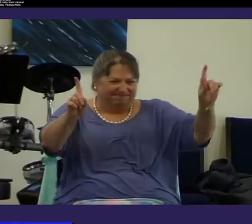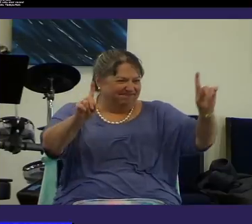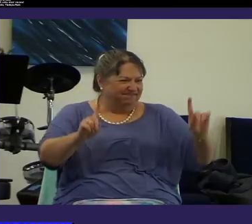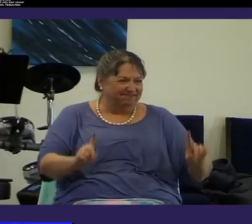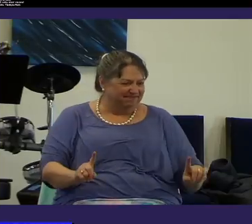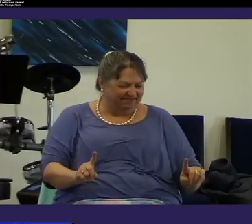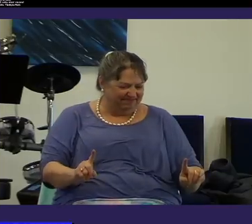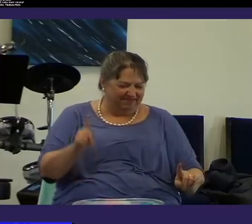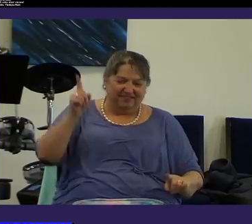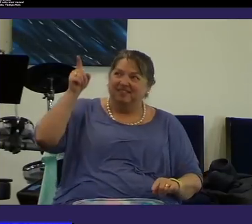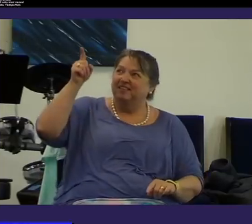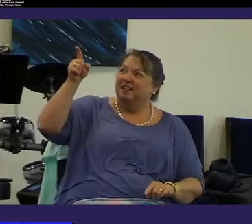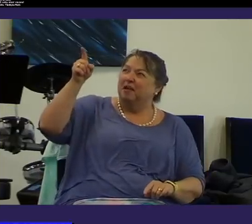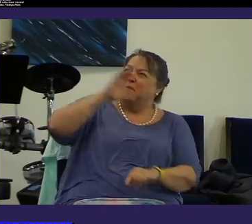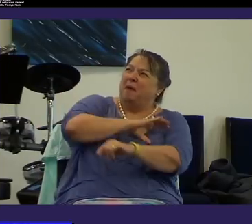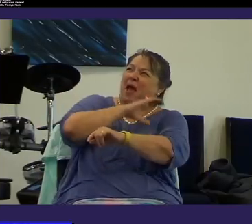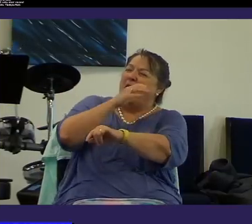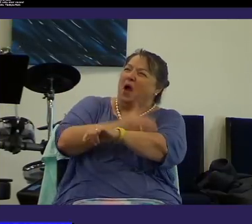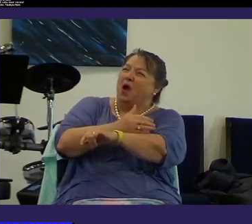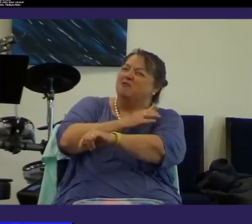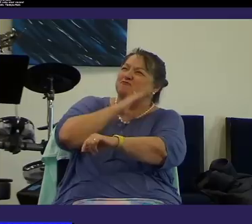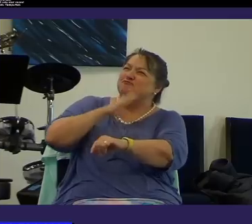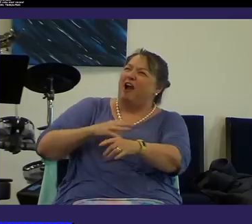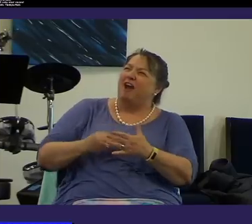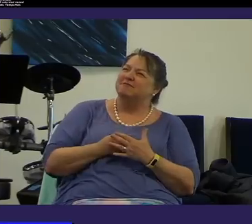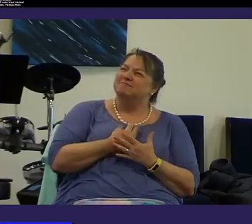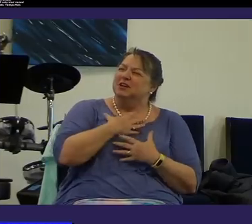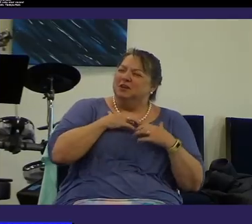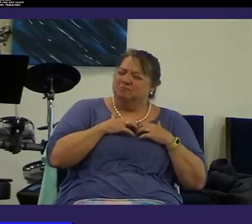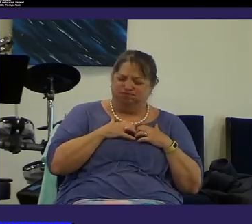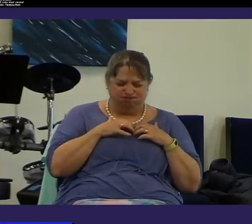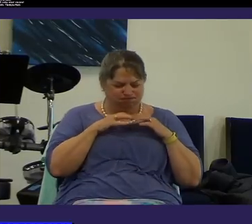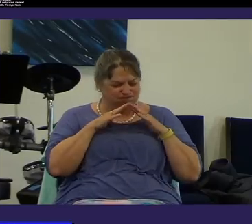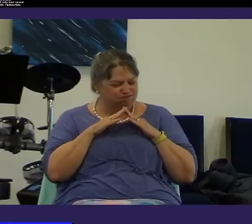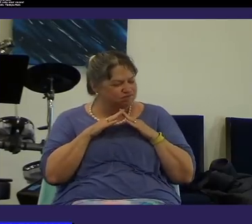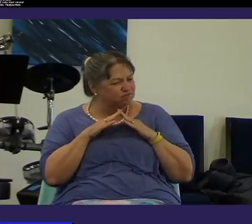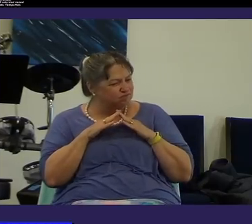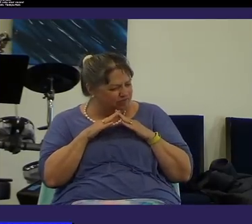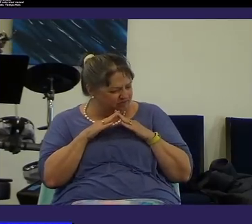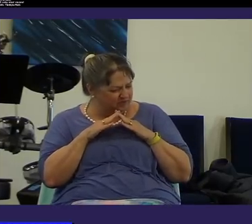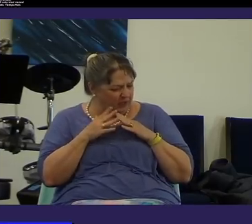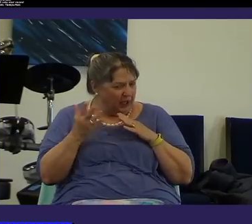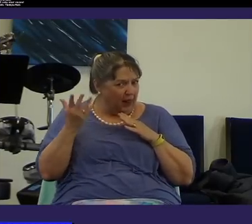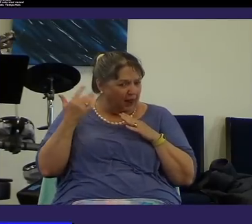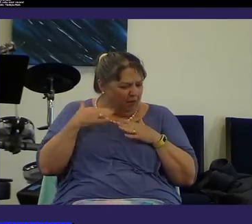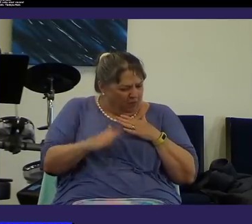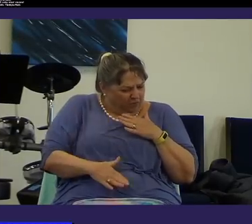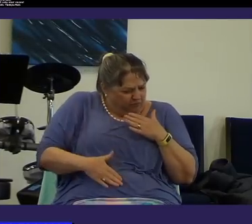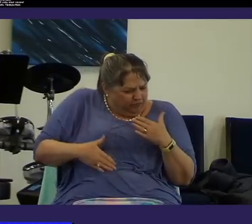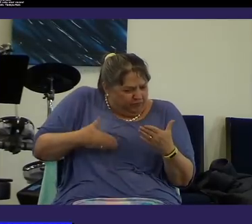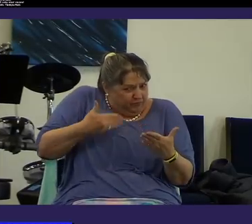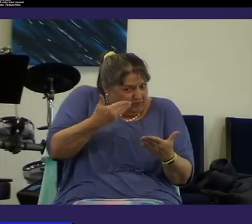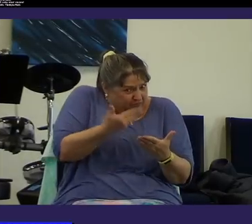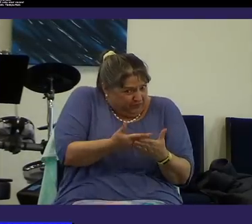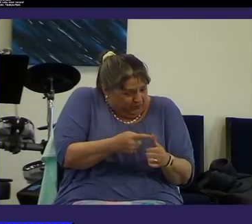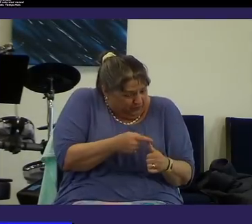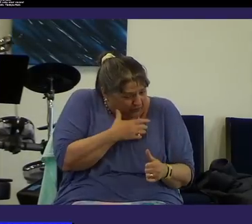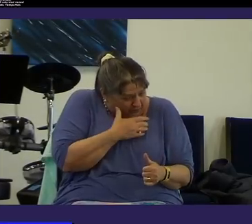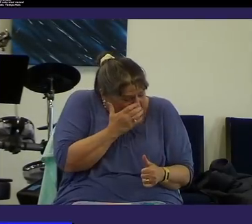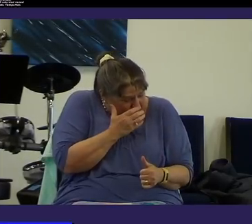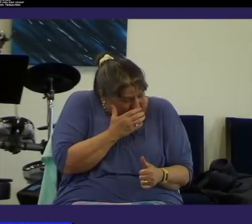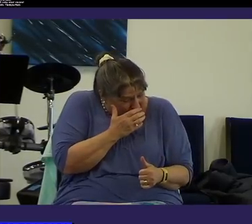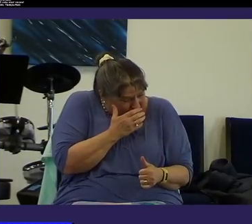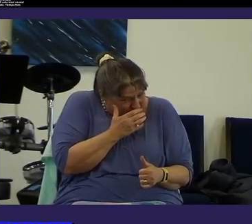death, this is the power of Christ in me. From life's